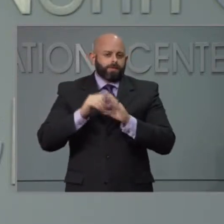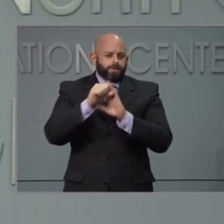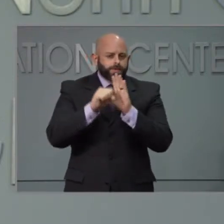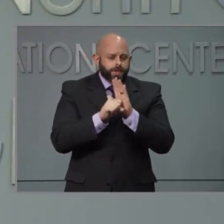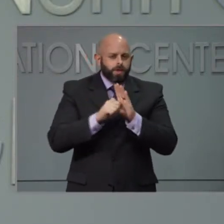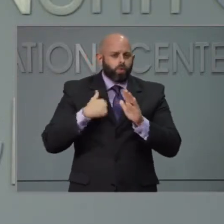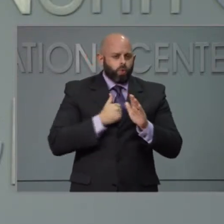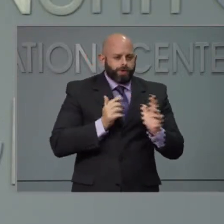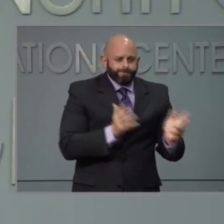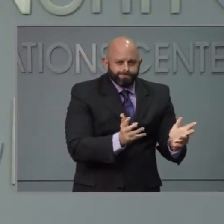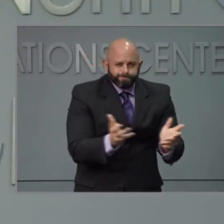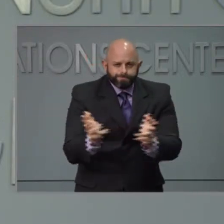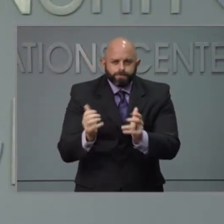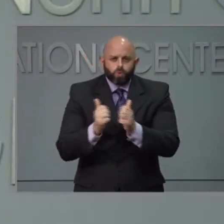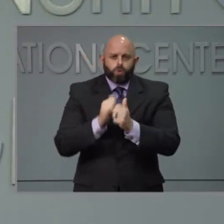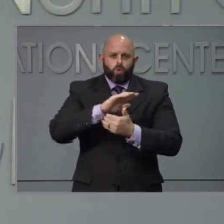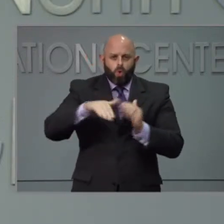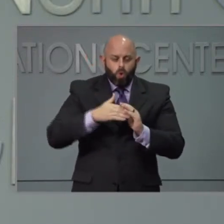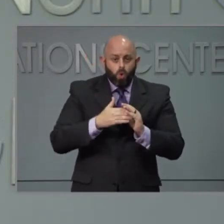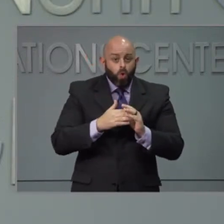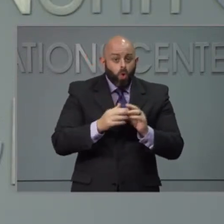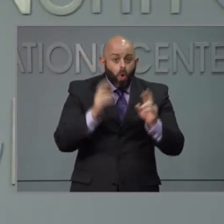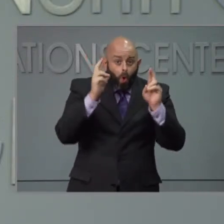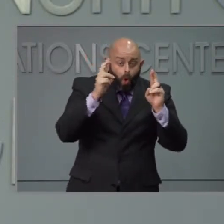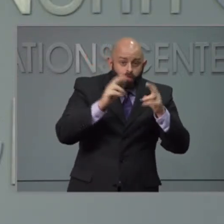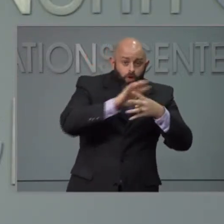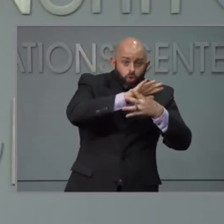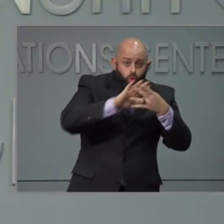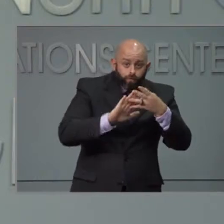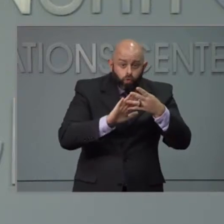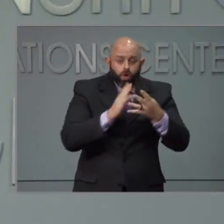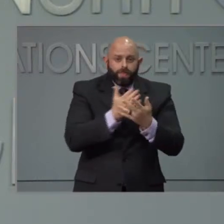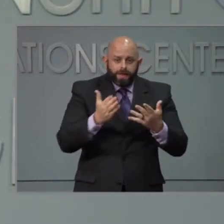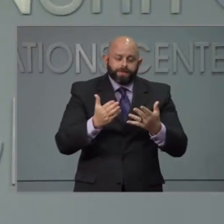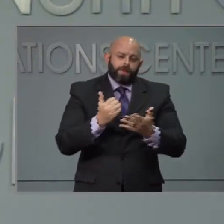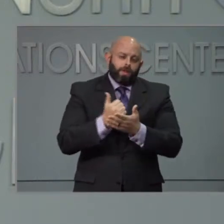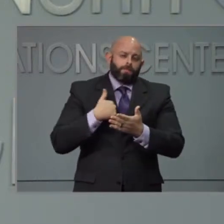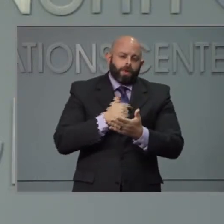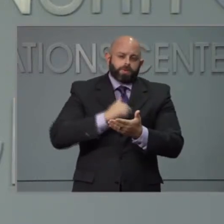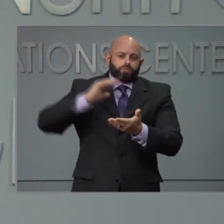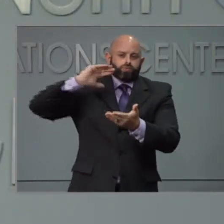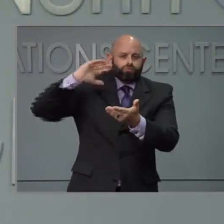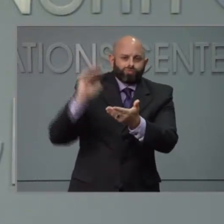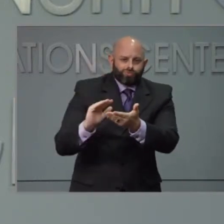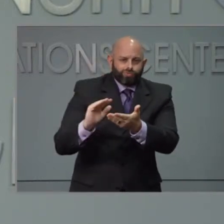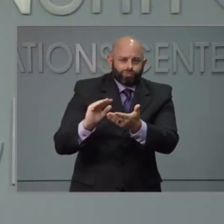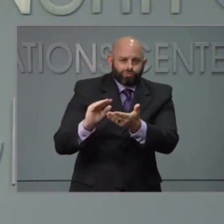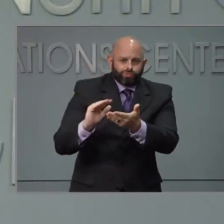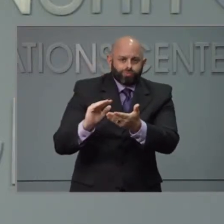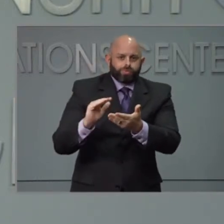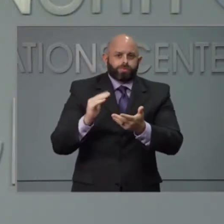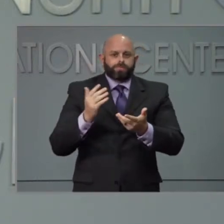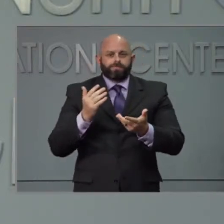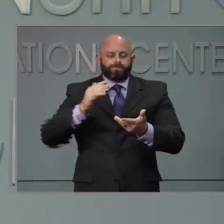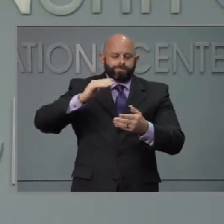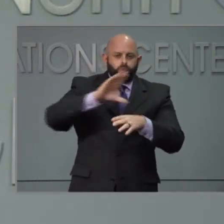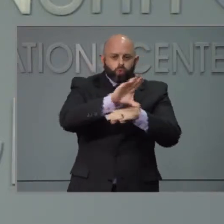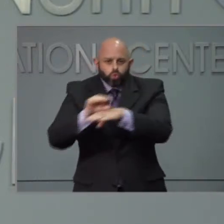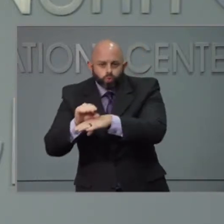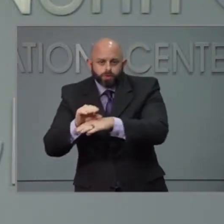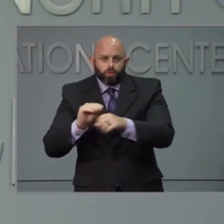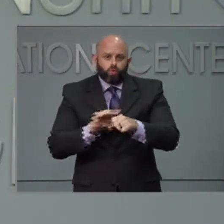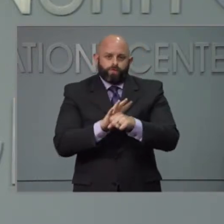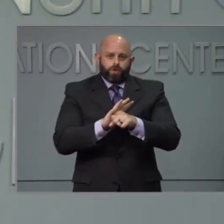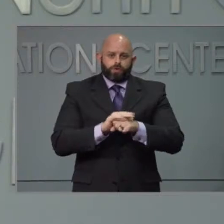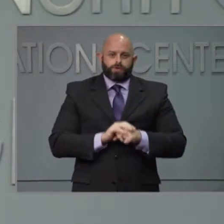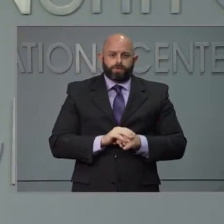we're hoping that all of that can help us stem the tide that we see coming at us. The good thing about